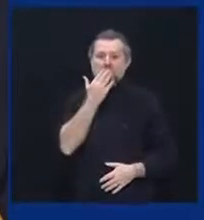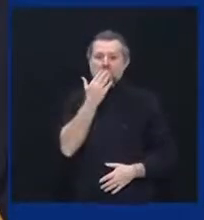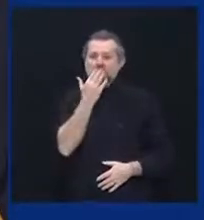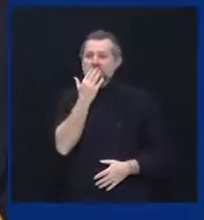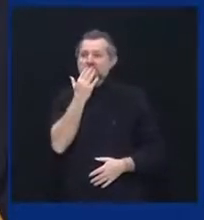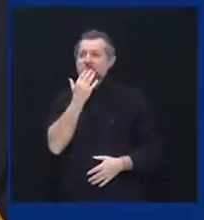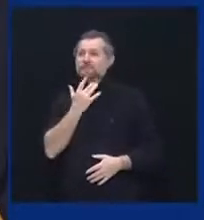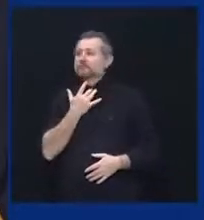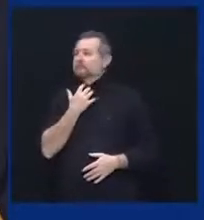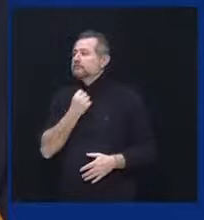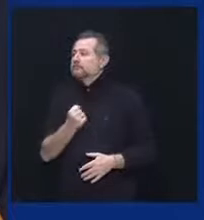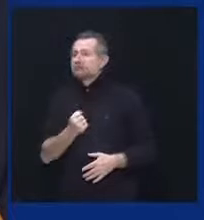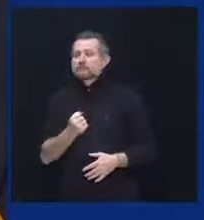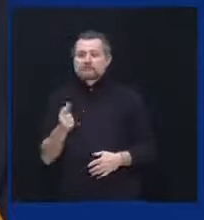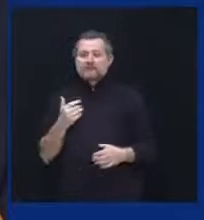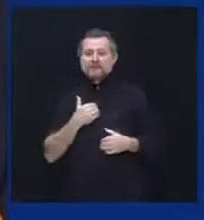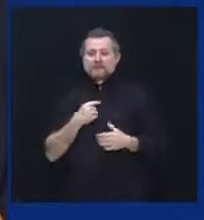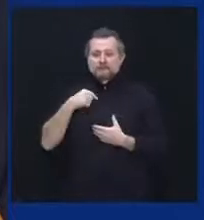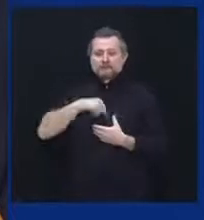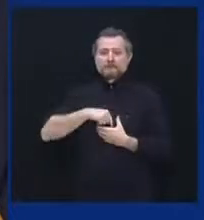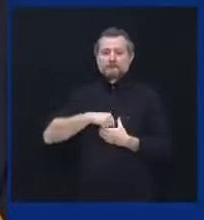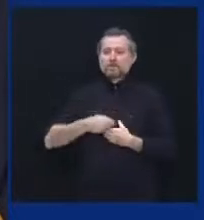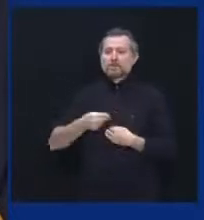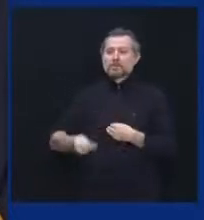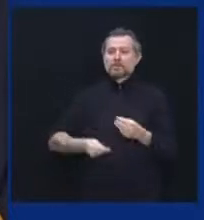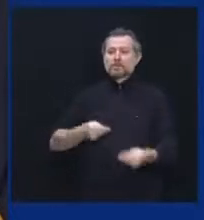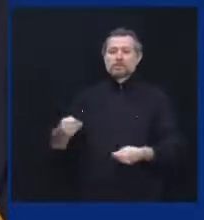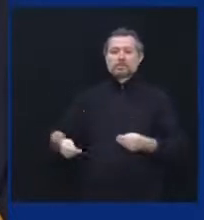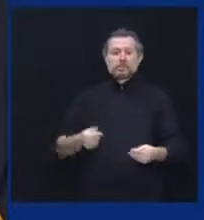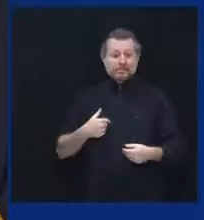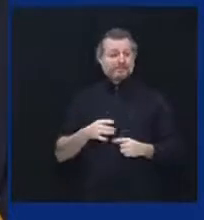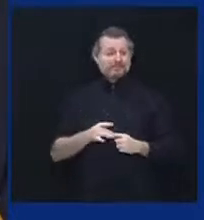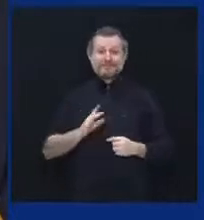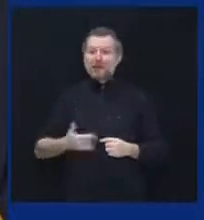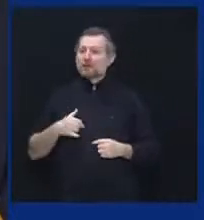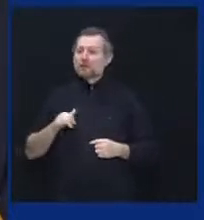oh, by the way, you can be asymptomatic and spread it.